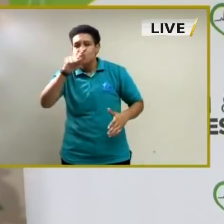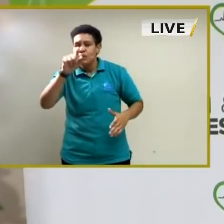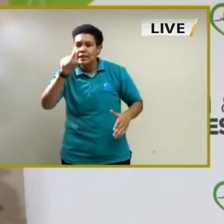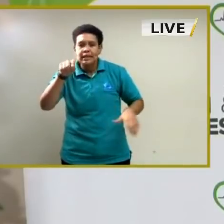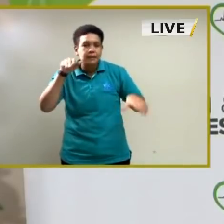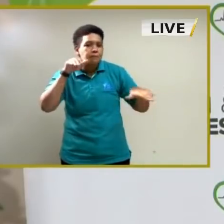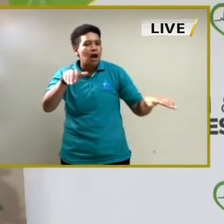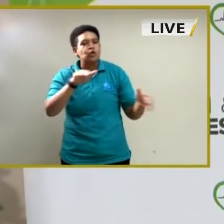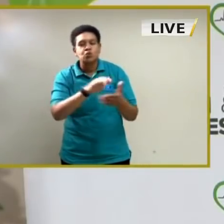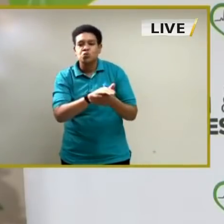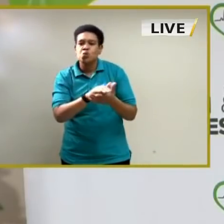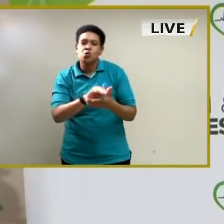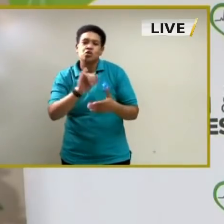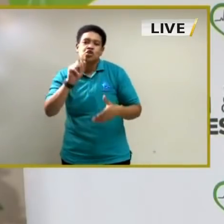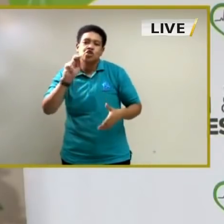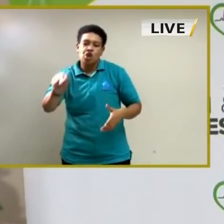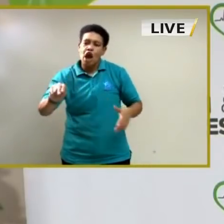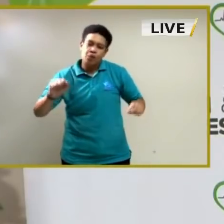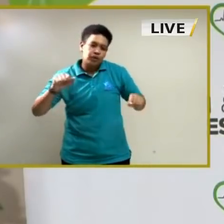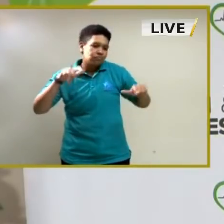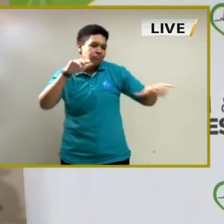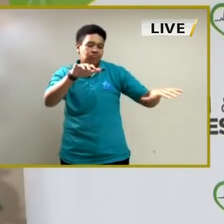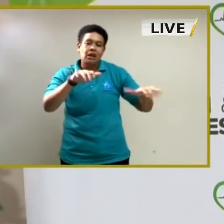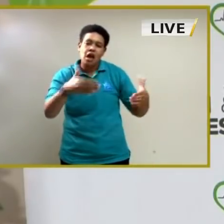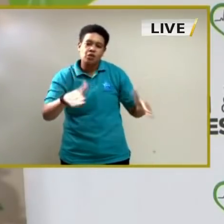get our children back into the classroom.